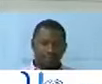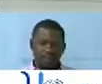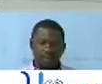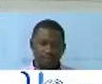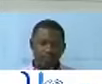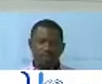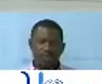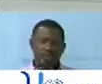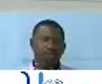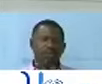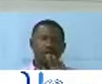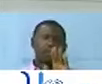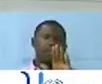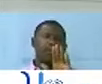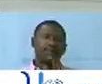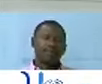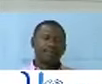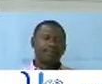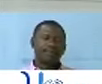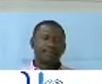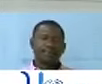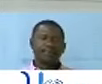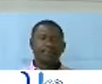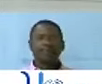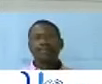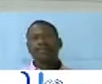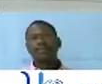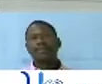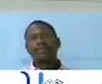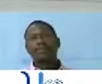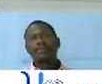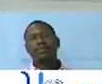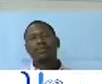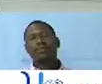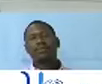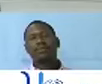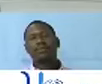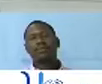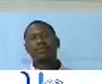et fofu nak lañ agalé xelat li nga xamné lolou lañ warona def.